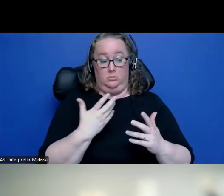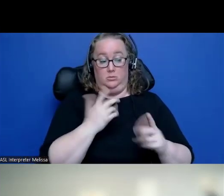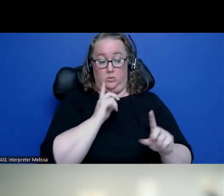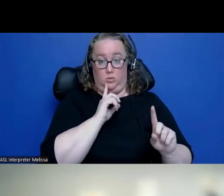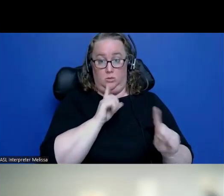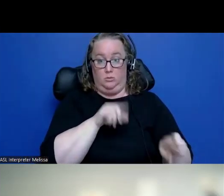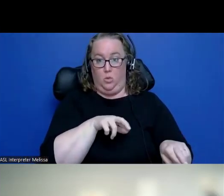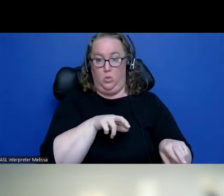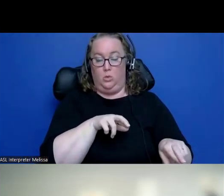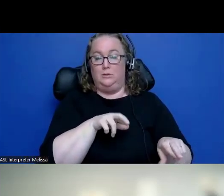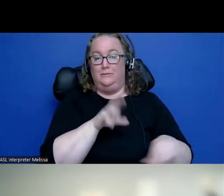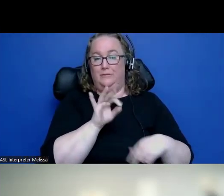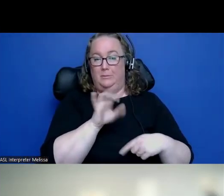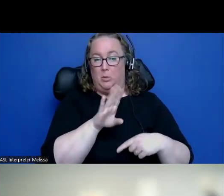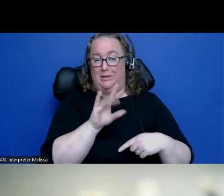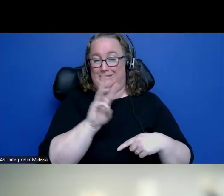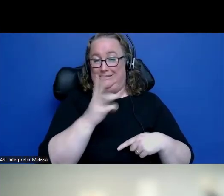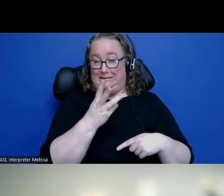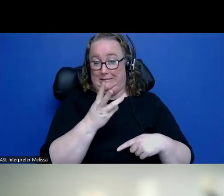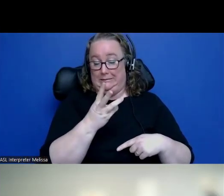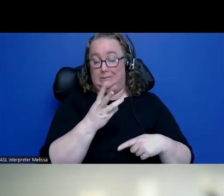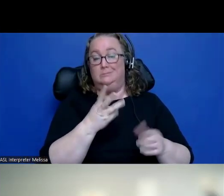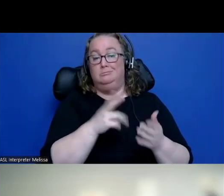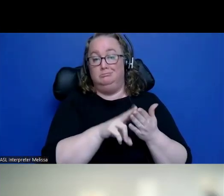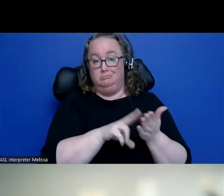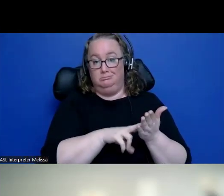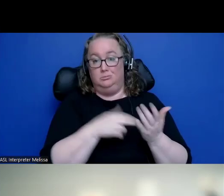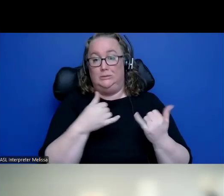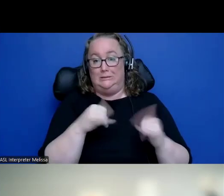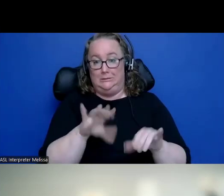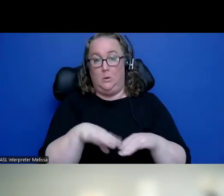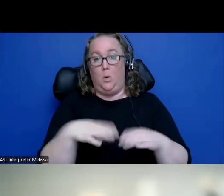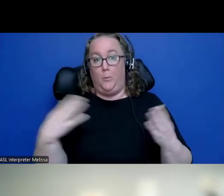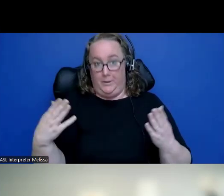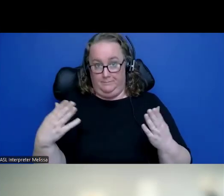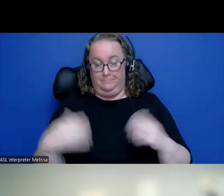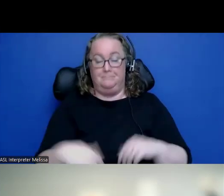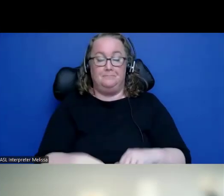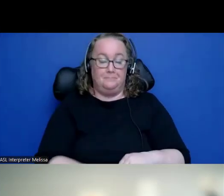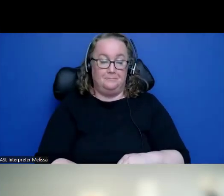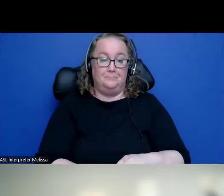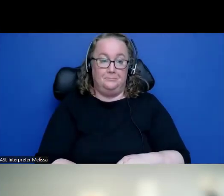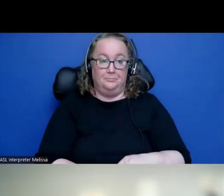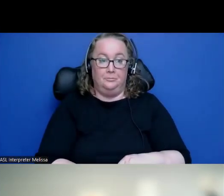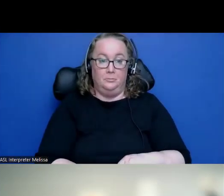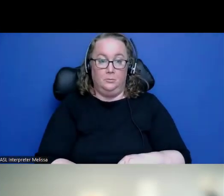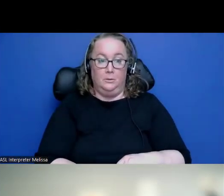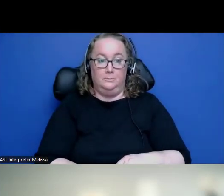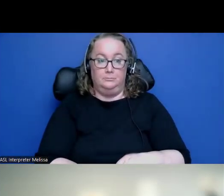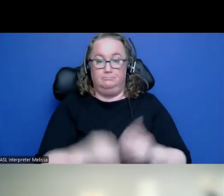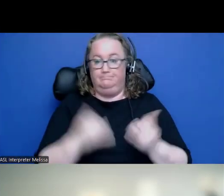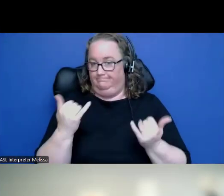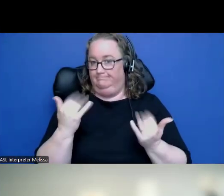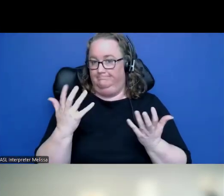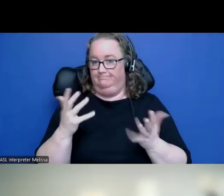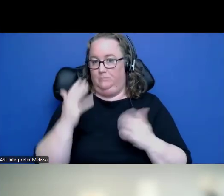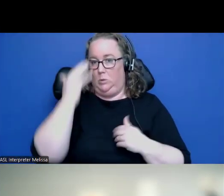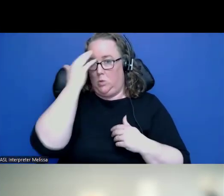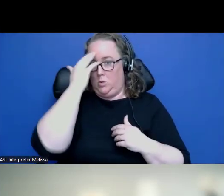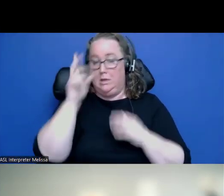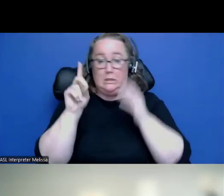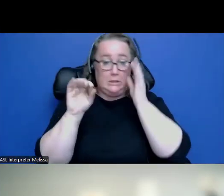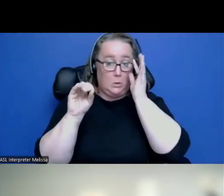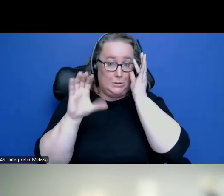February 6th, the contract was still open. We now know that DOC